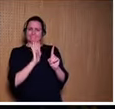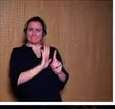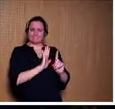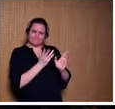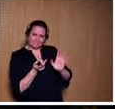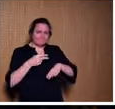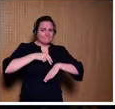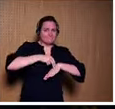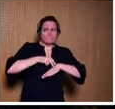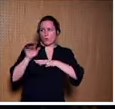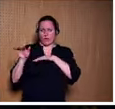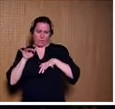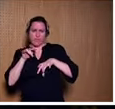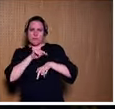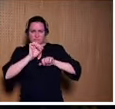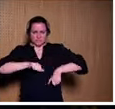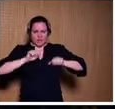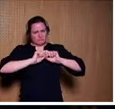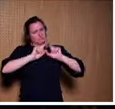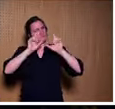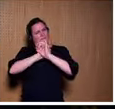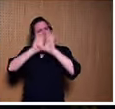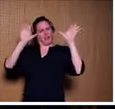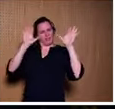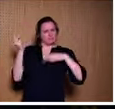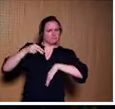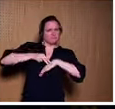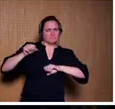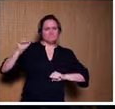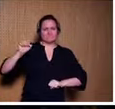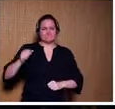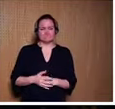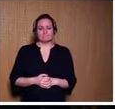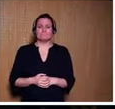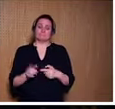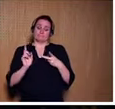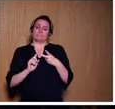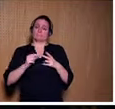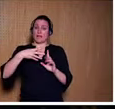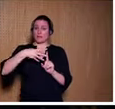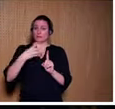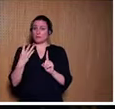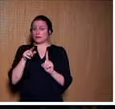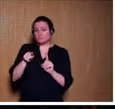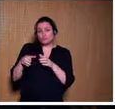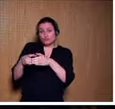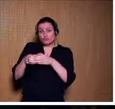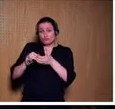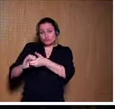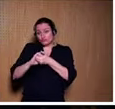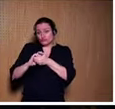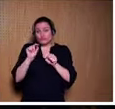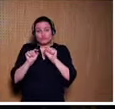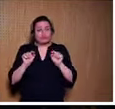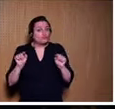at all levels. And then, and that's something that I'm saying both to women's and LGBTI constituencies, be challenged and be ready to